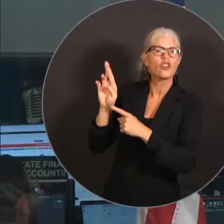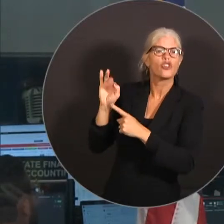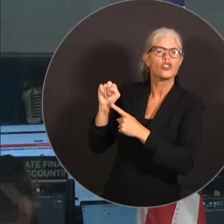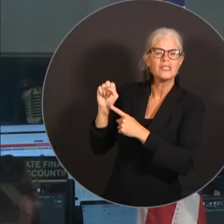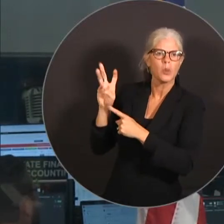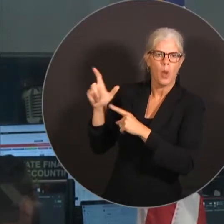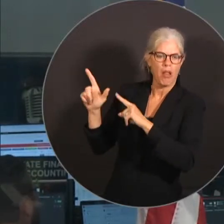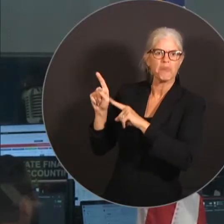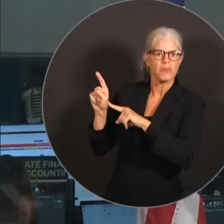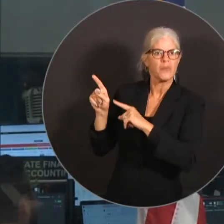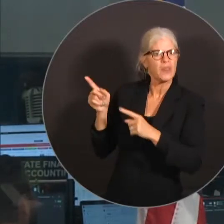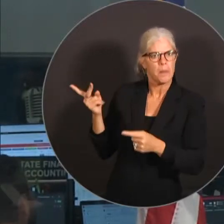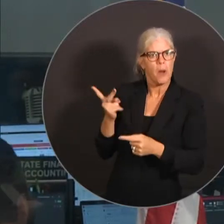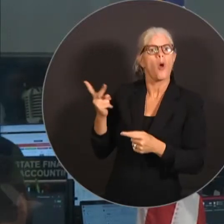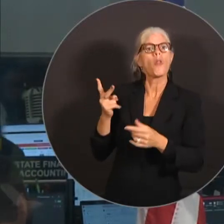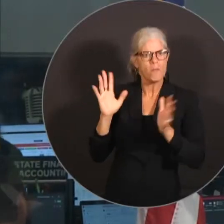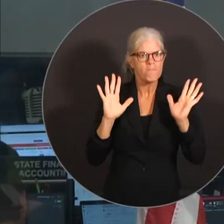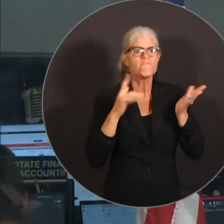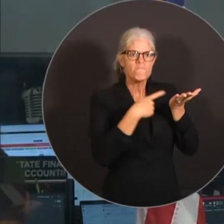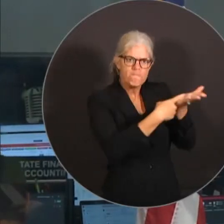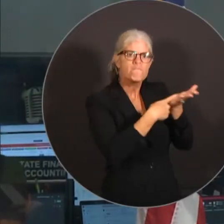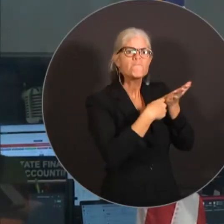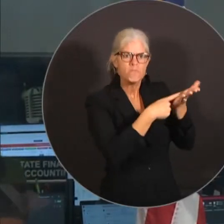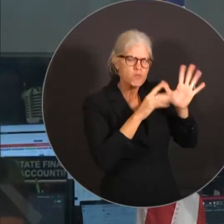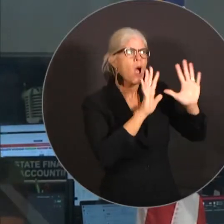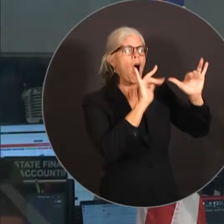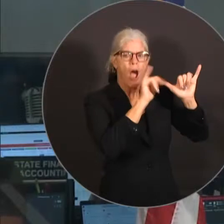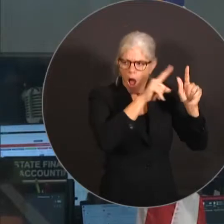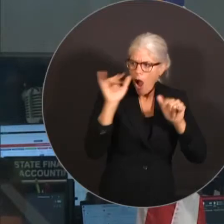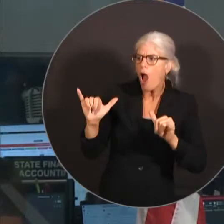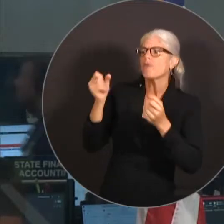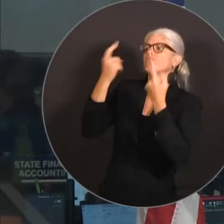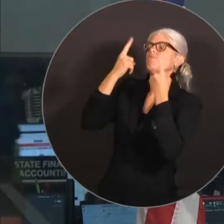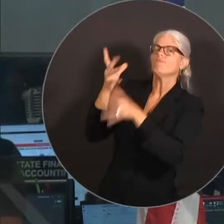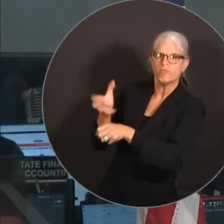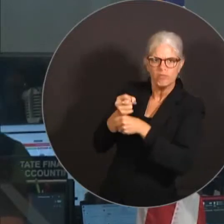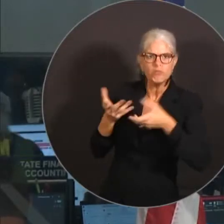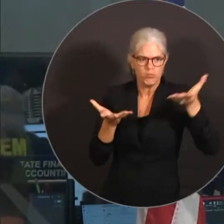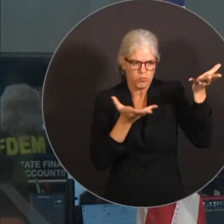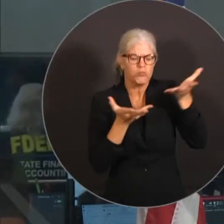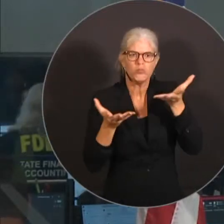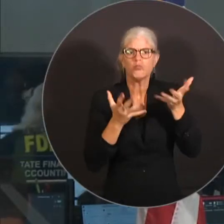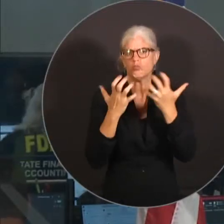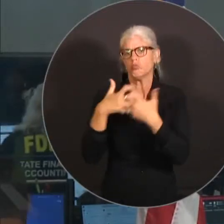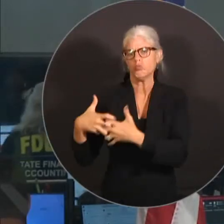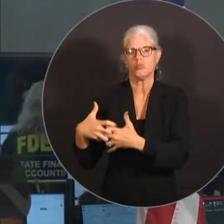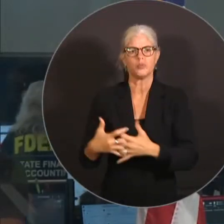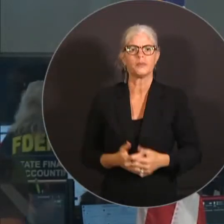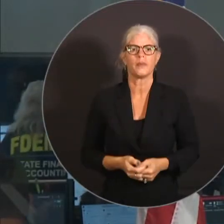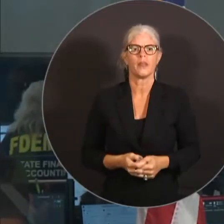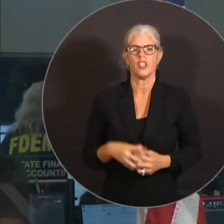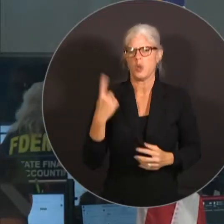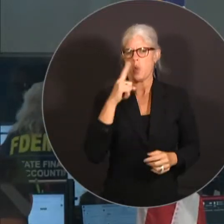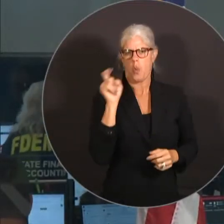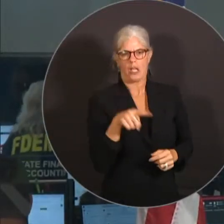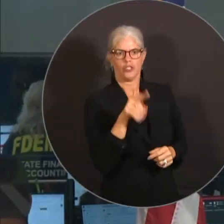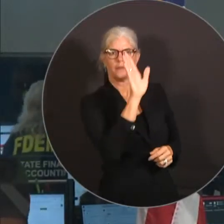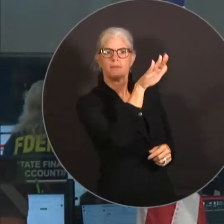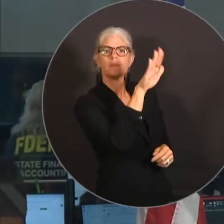does. It just makes sense. Governor, Director Guthrie, in terms of the timeline